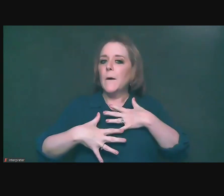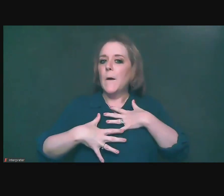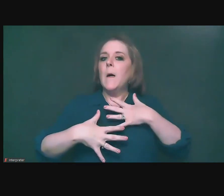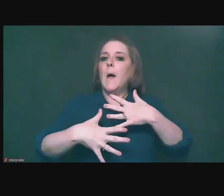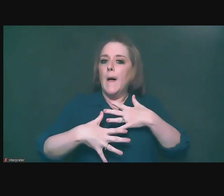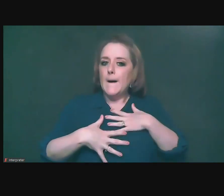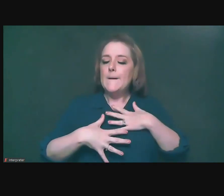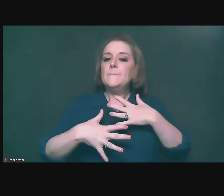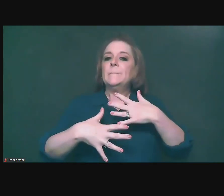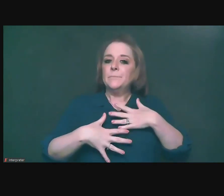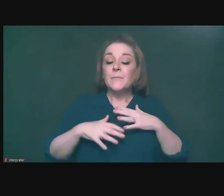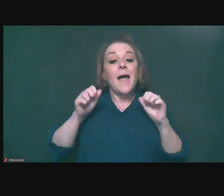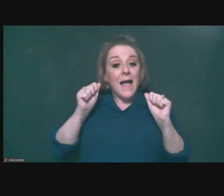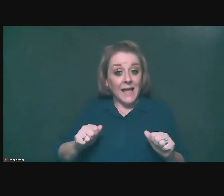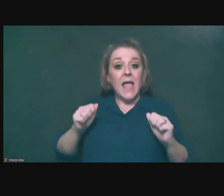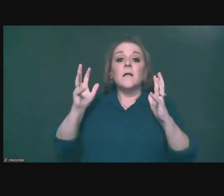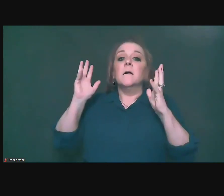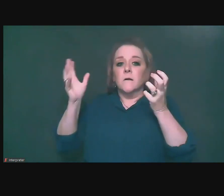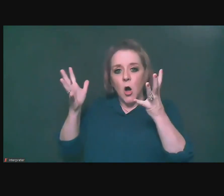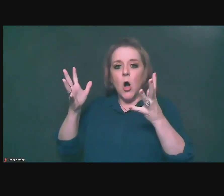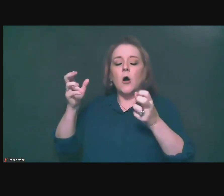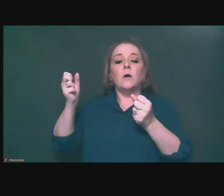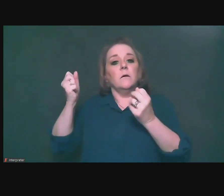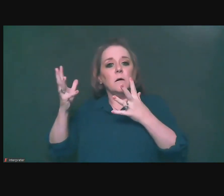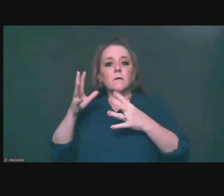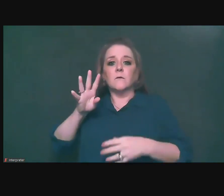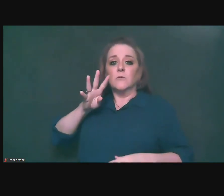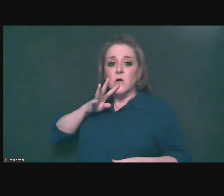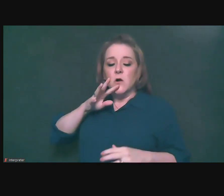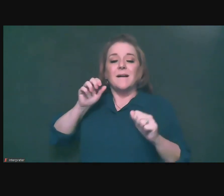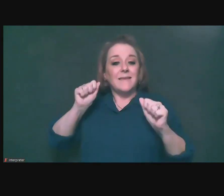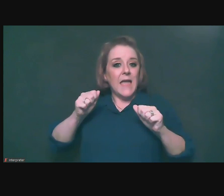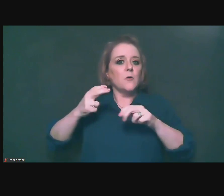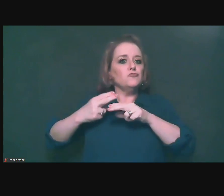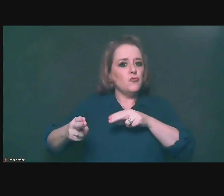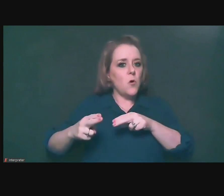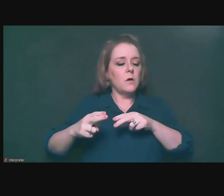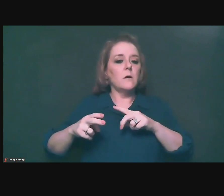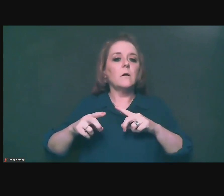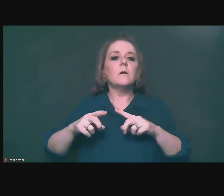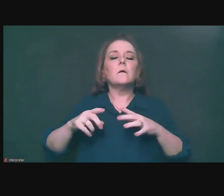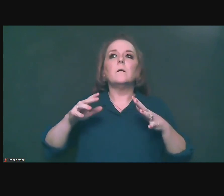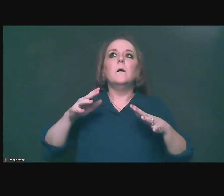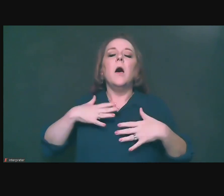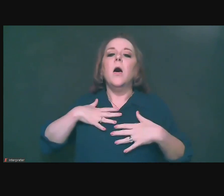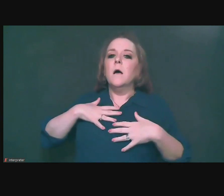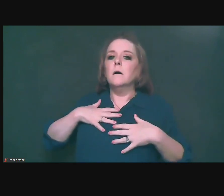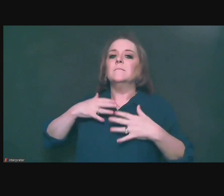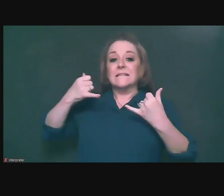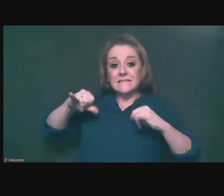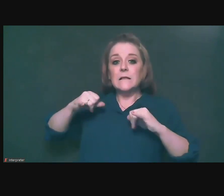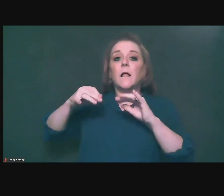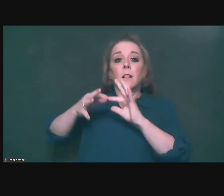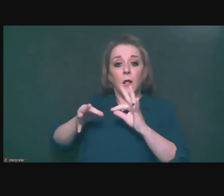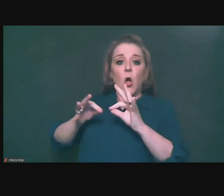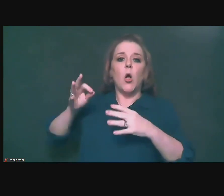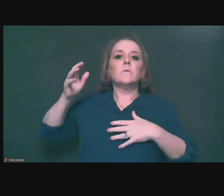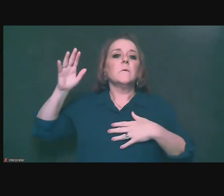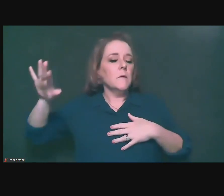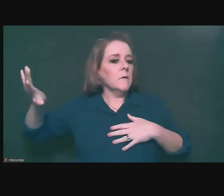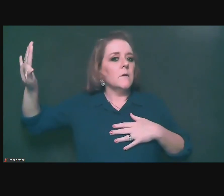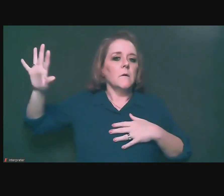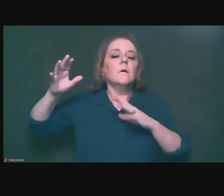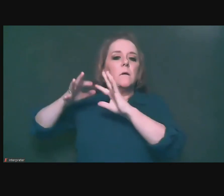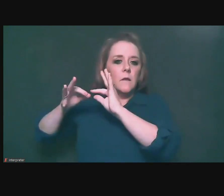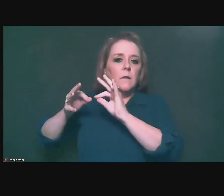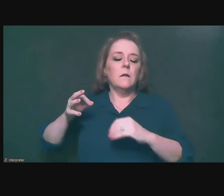short of breath enough that you could carry on a very short staccato brief conversation in 3 or